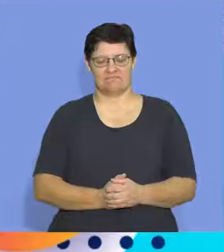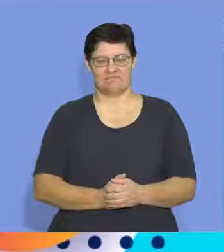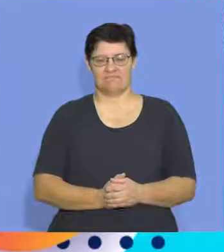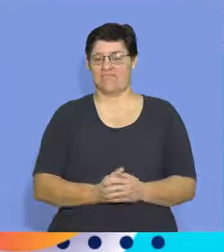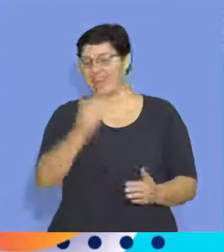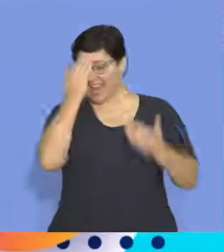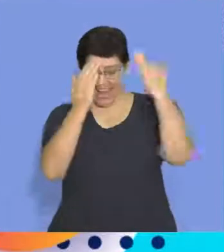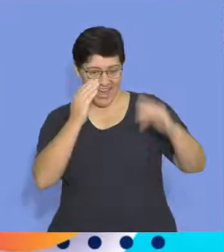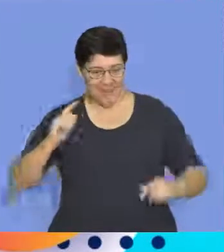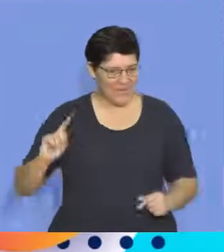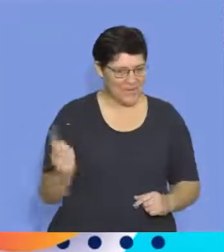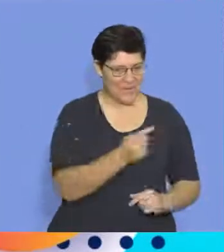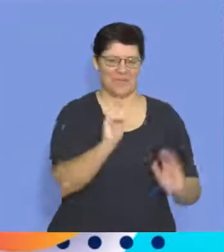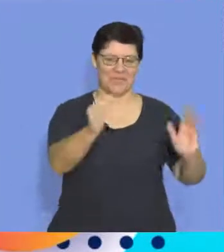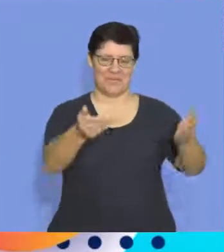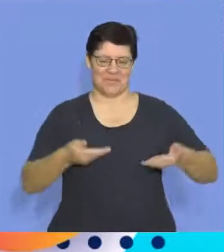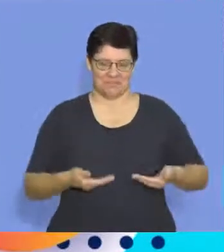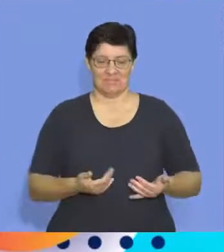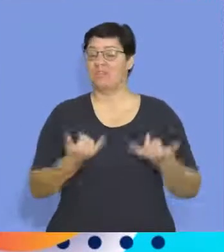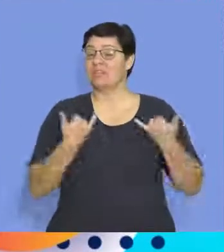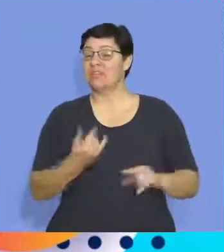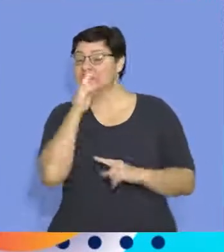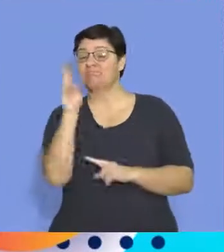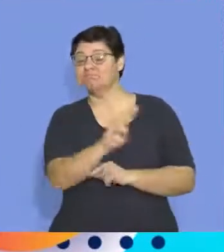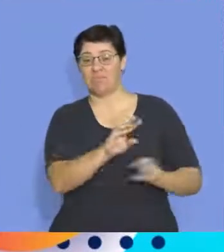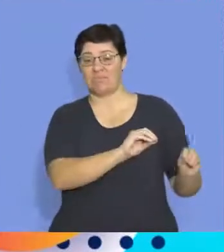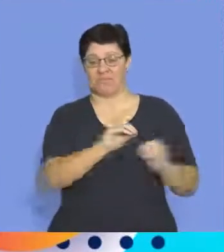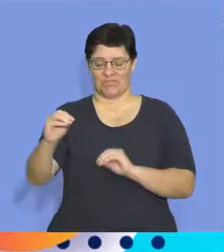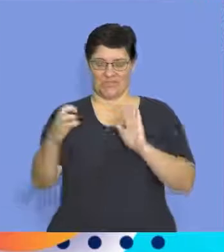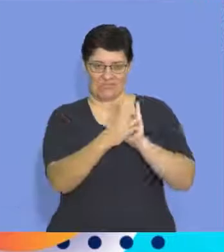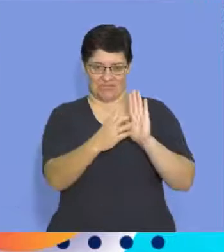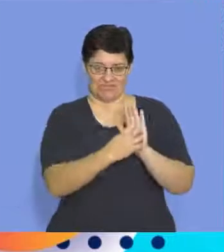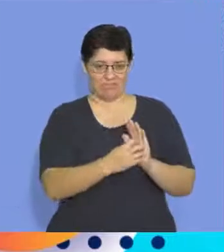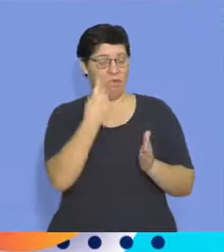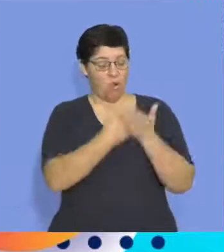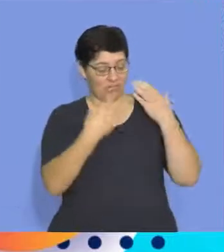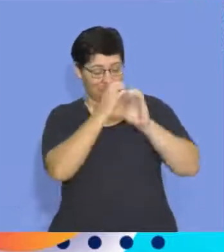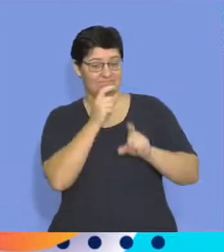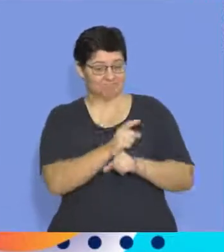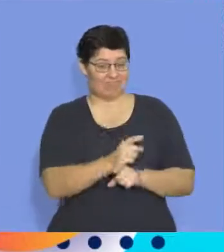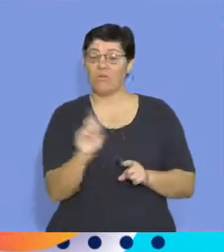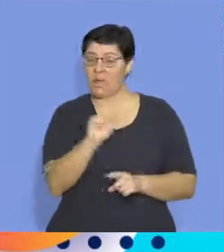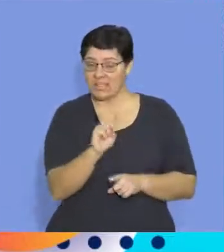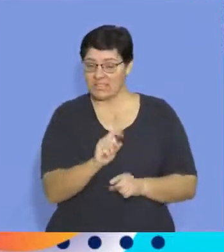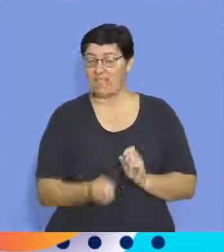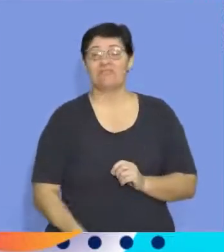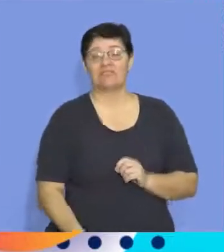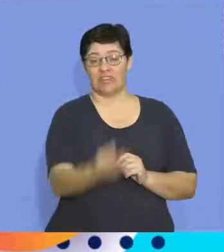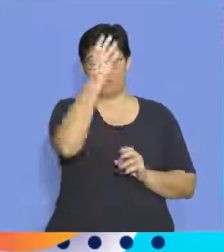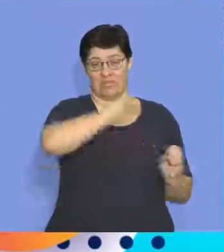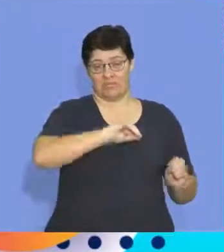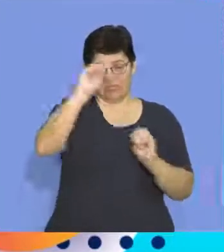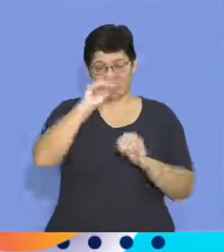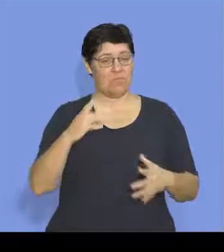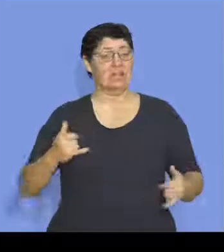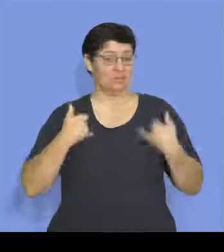Welcome everyone. Today we're going to look at graphs of motion, but only graphs of motion for vertical motion, and it's actually lots of